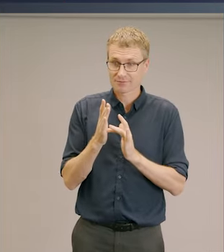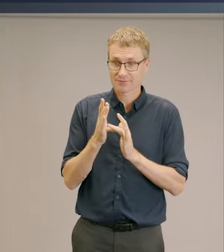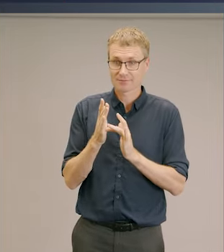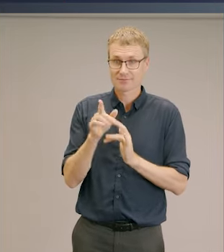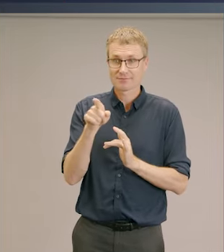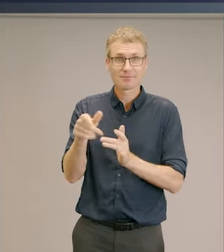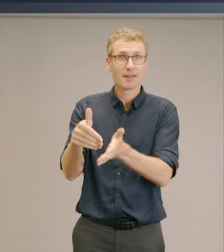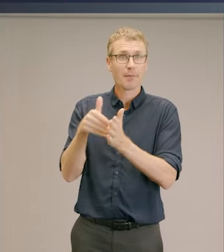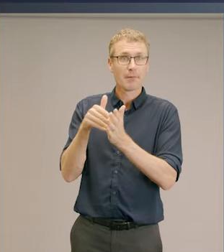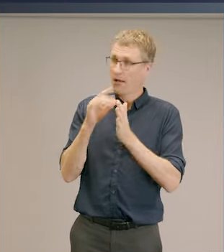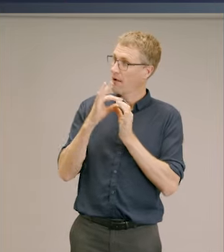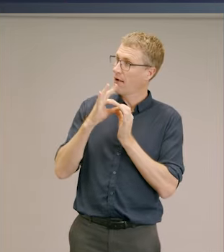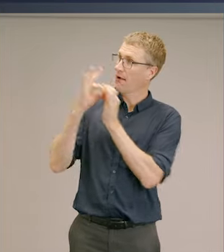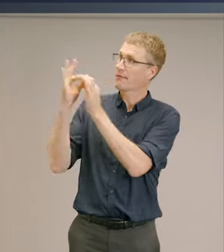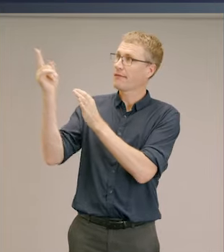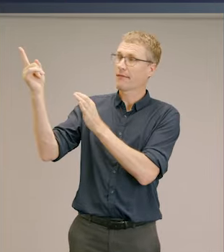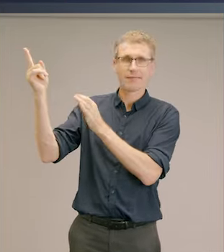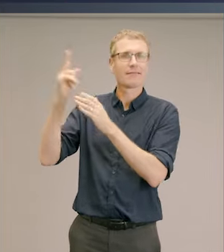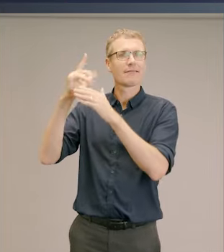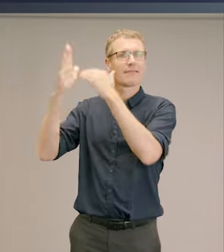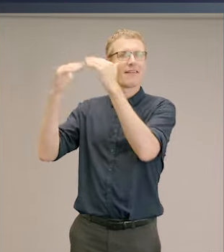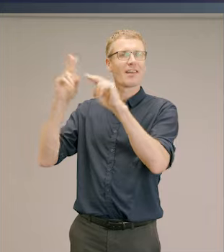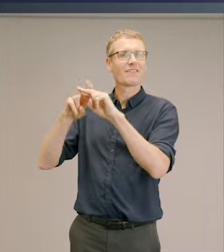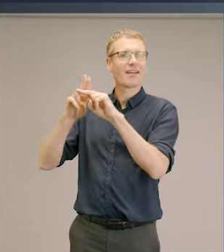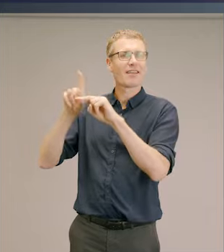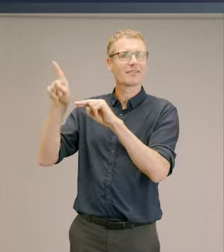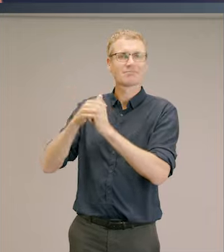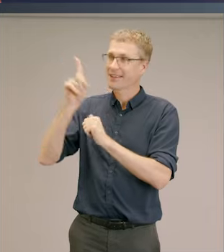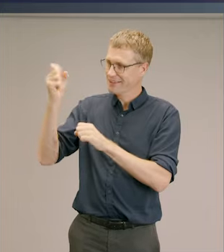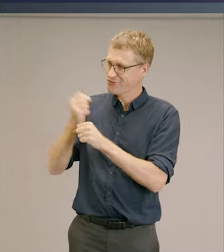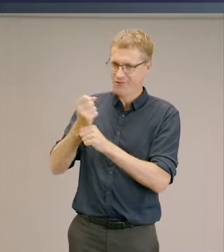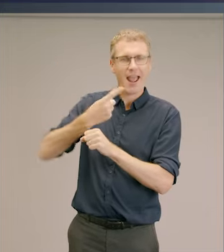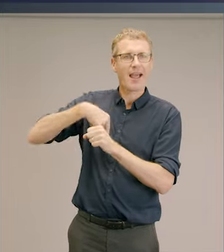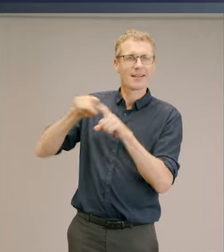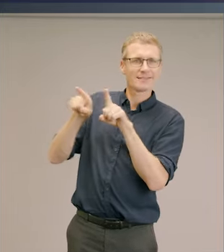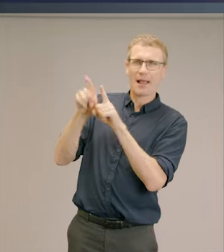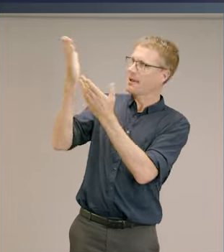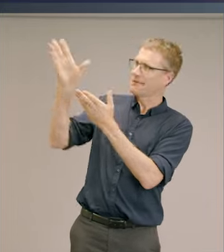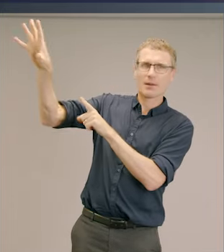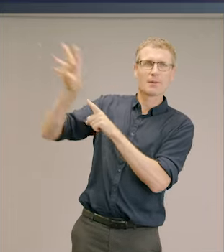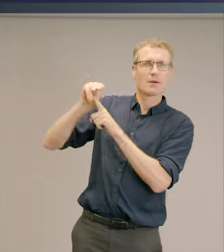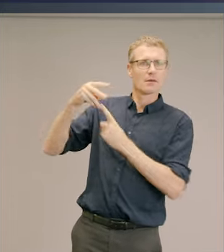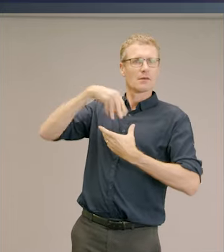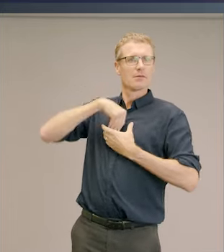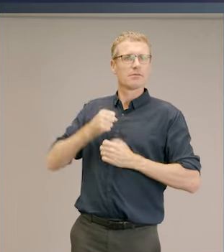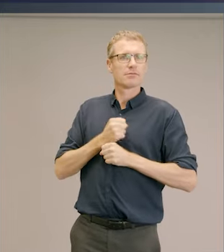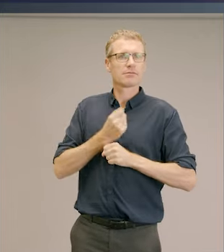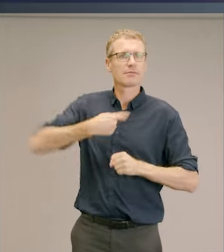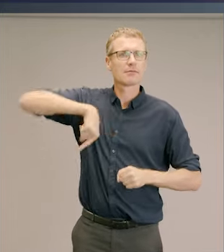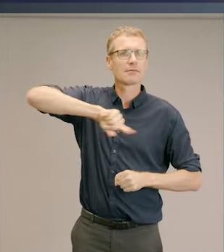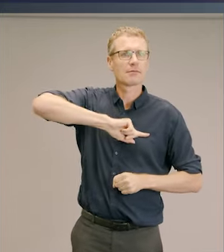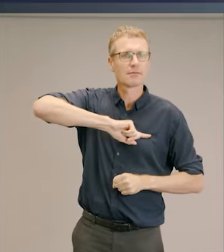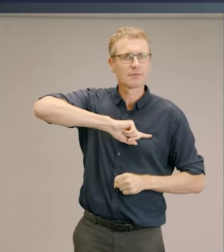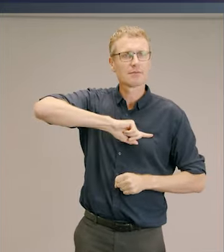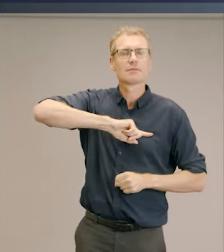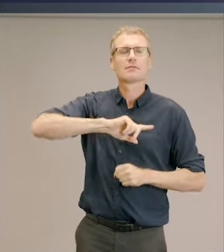Jesus is our connection to our Heavenly Father, the one who created us in his image, the